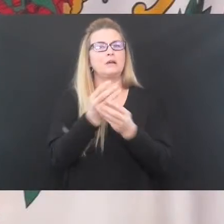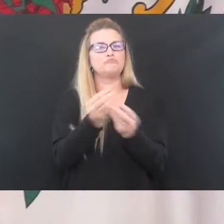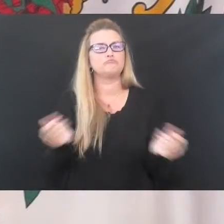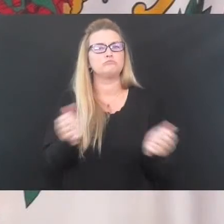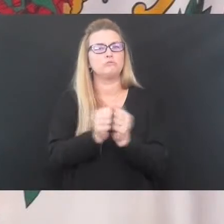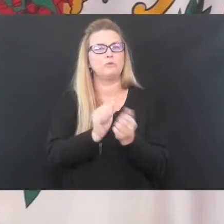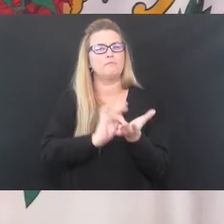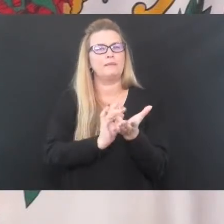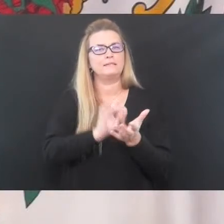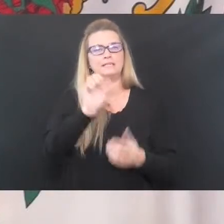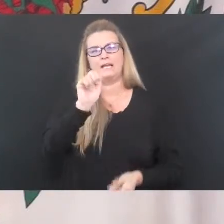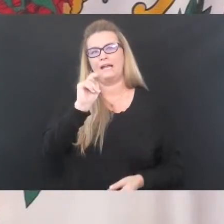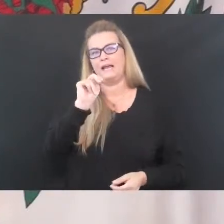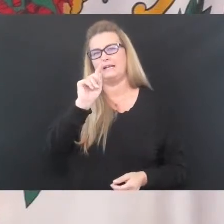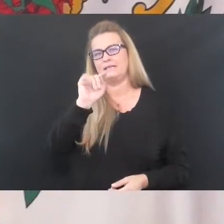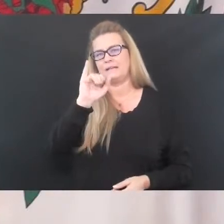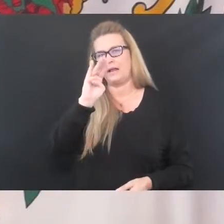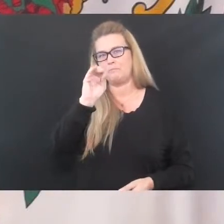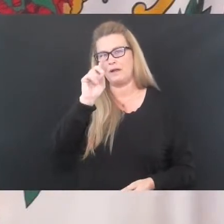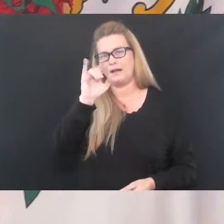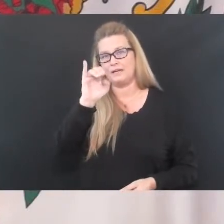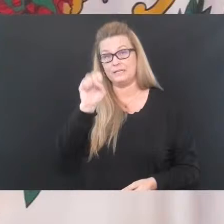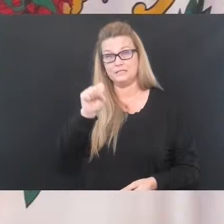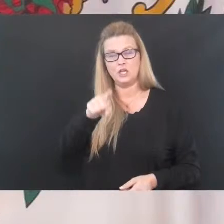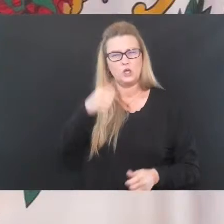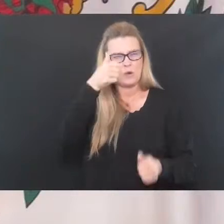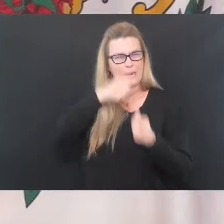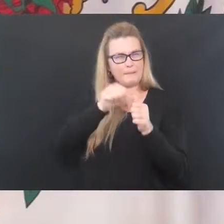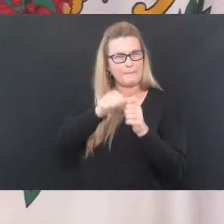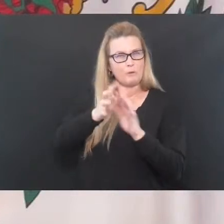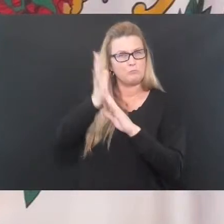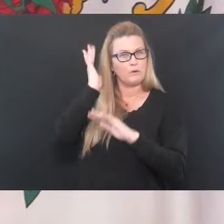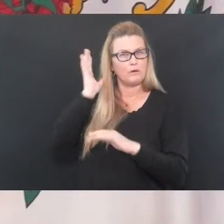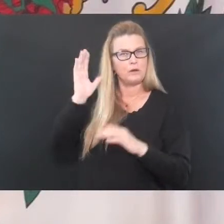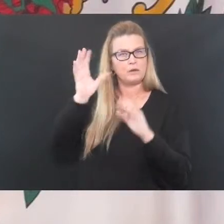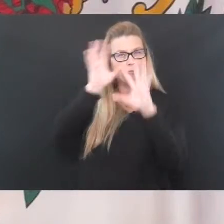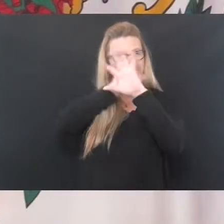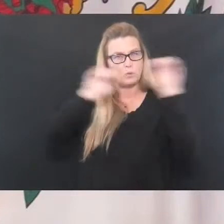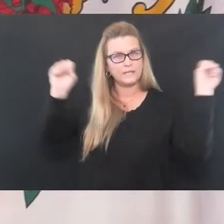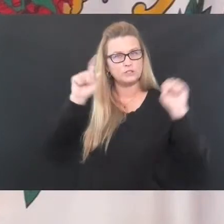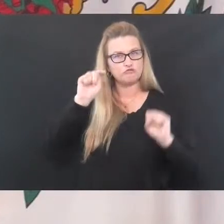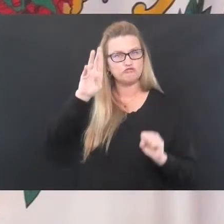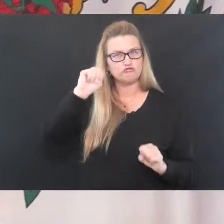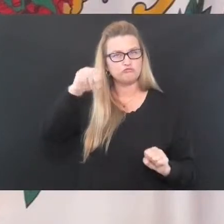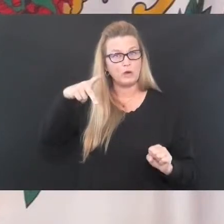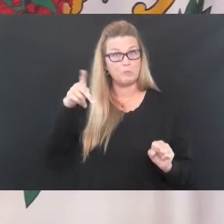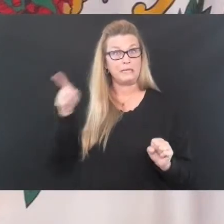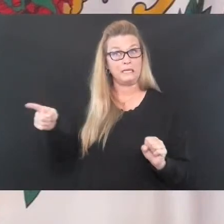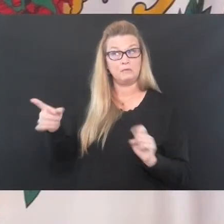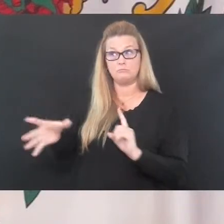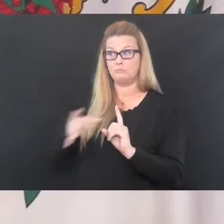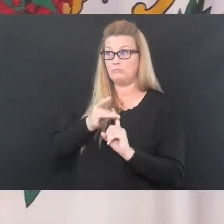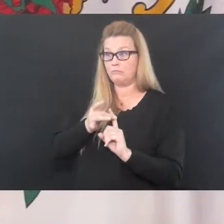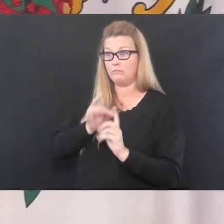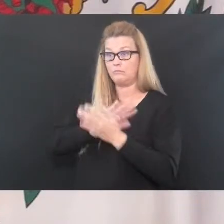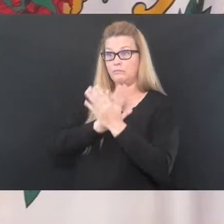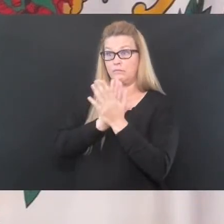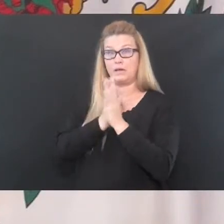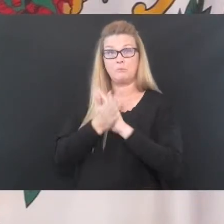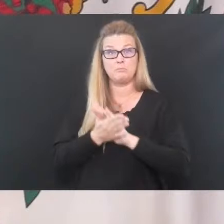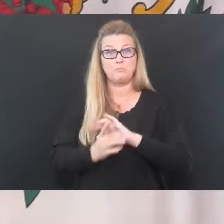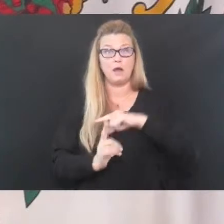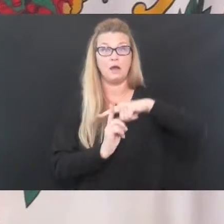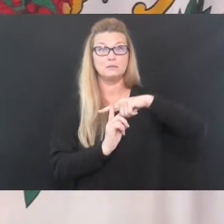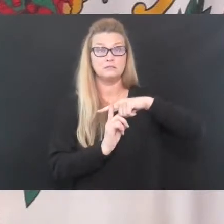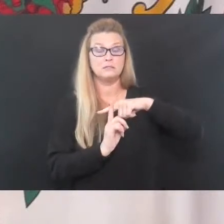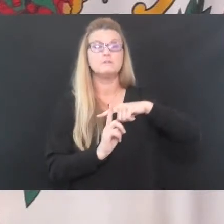our president Donald Trump. Absolutely, you saw this happen with him. It'll shut it down if we